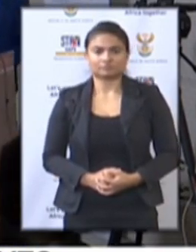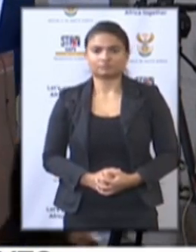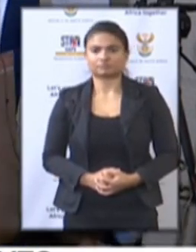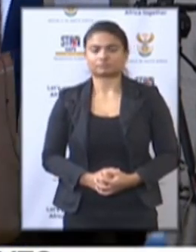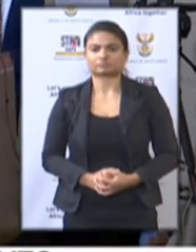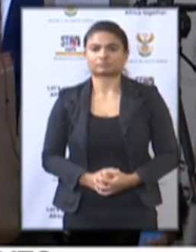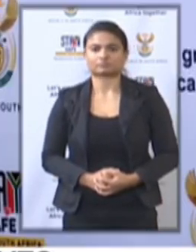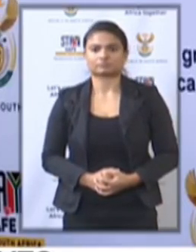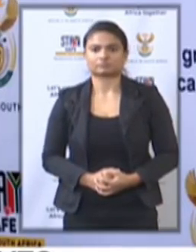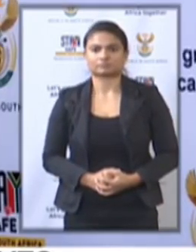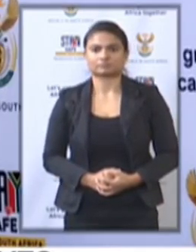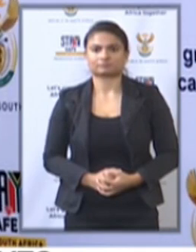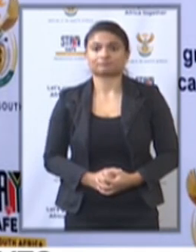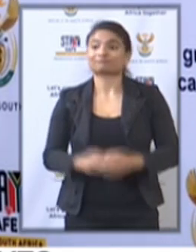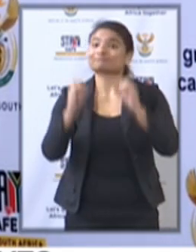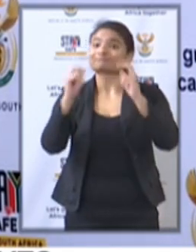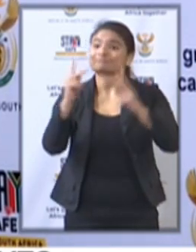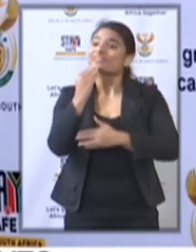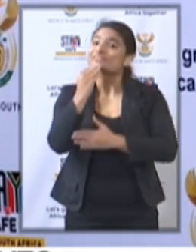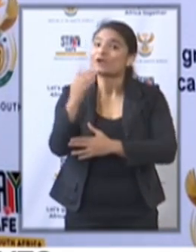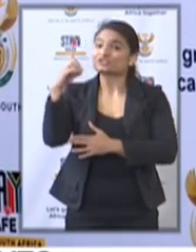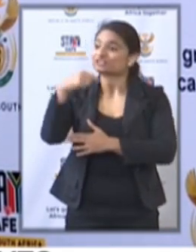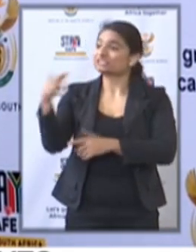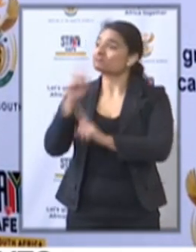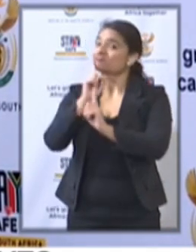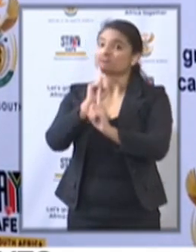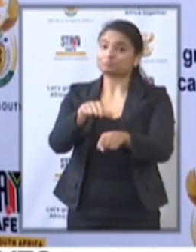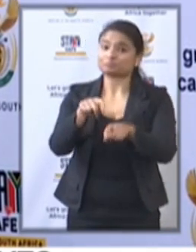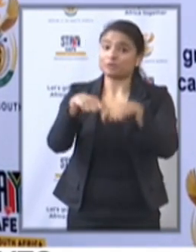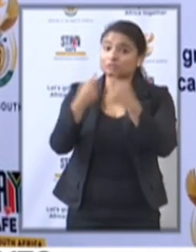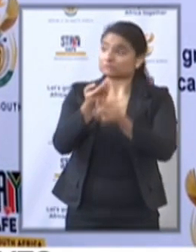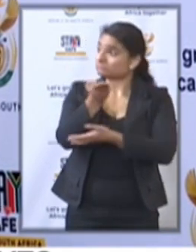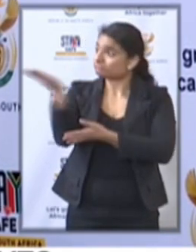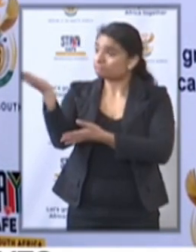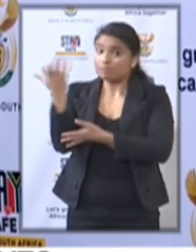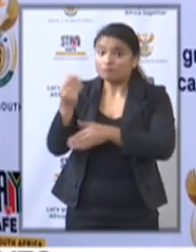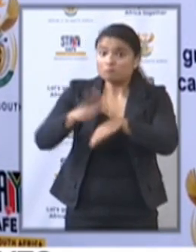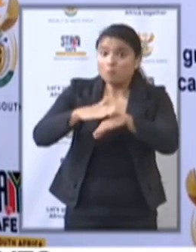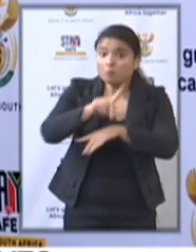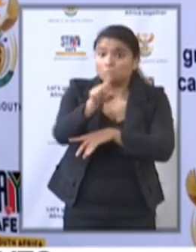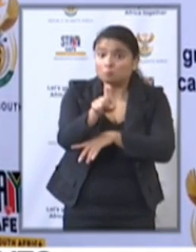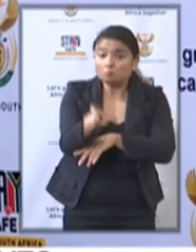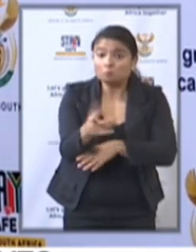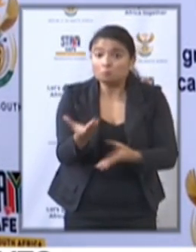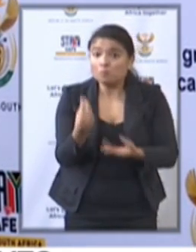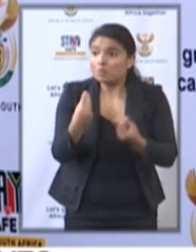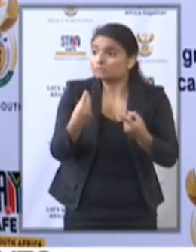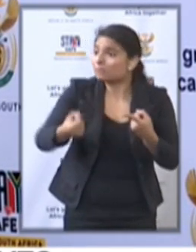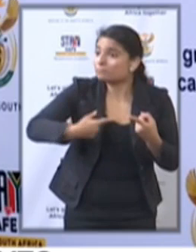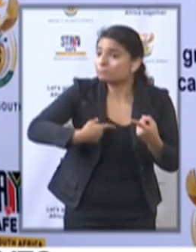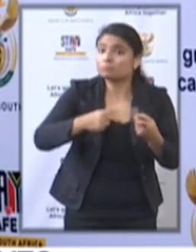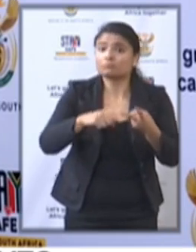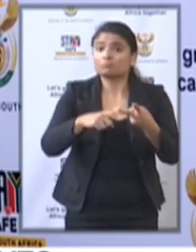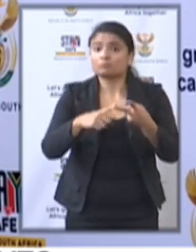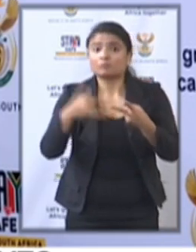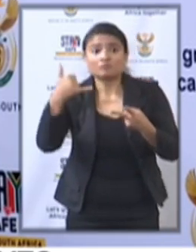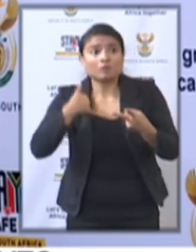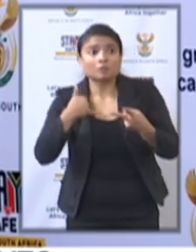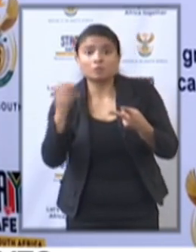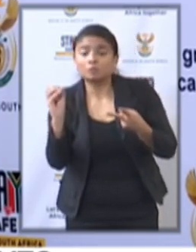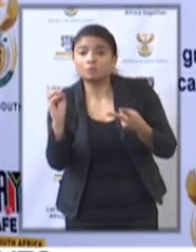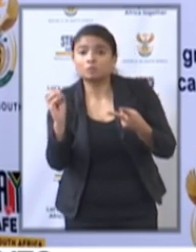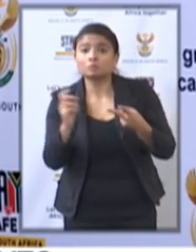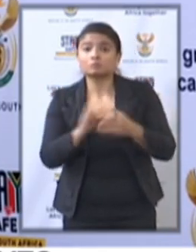Thank you very much, DG. Tim, do we have any questions either from WhatsApp or from the calls? On